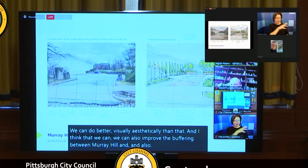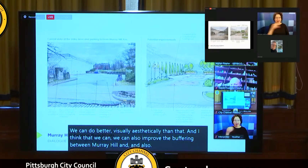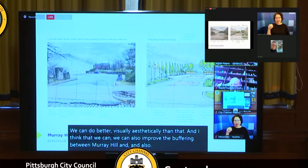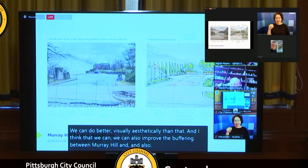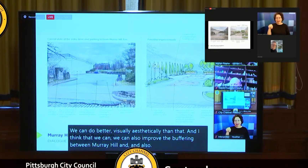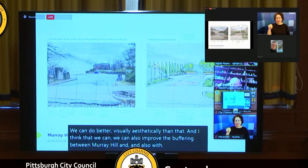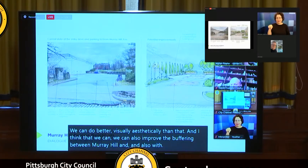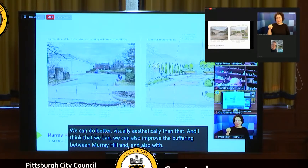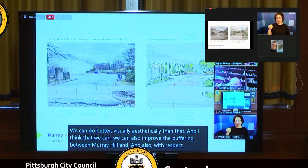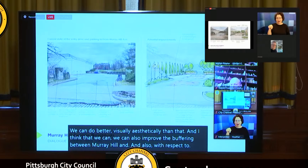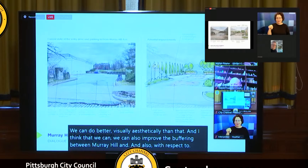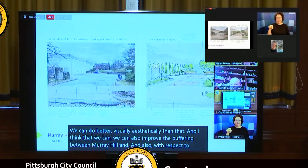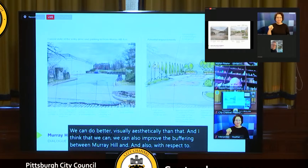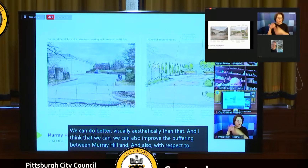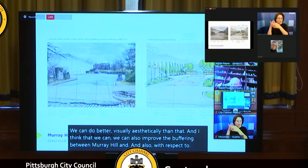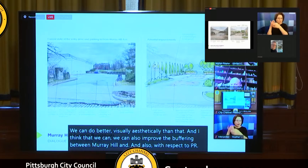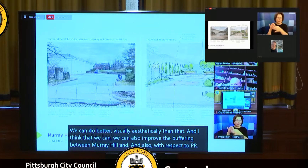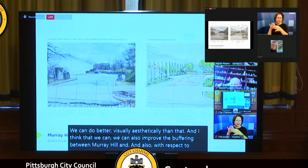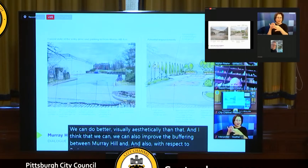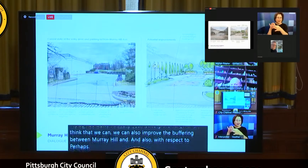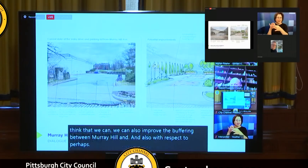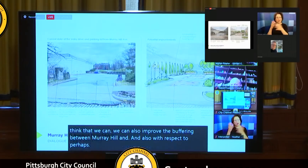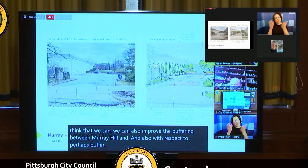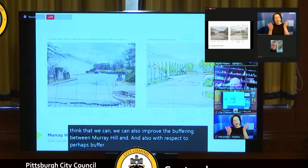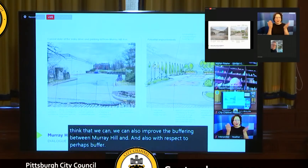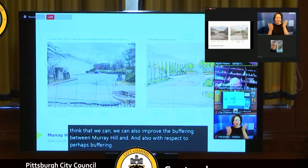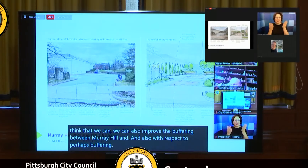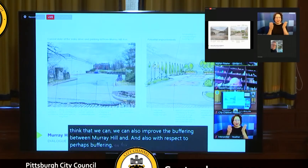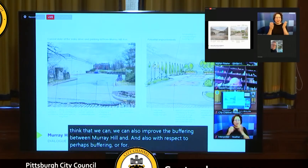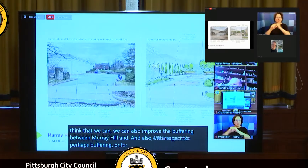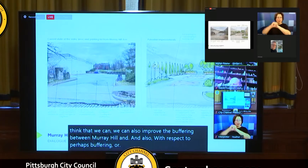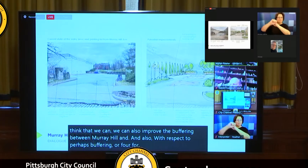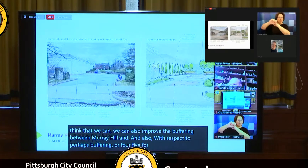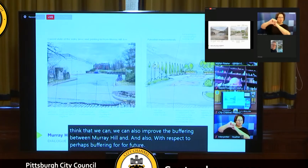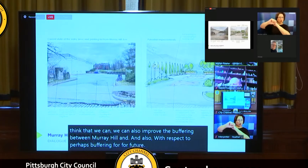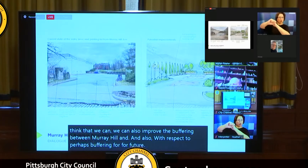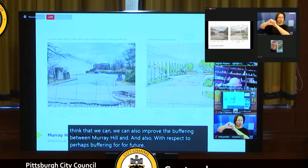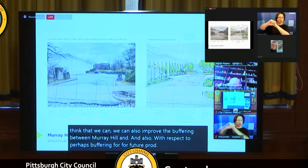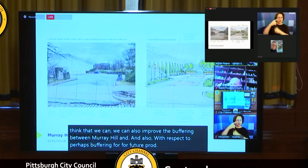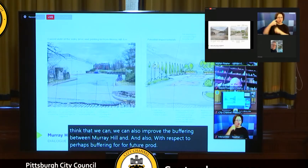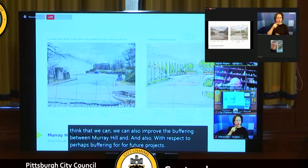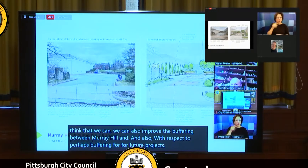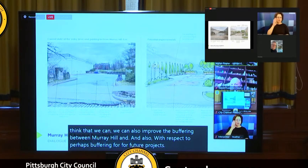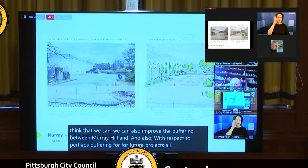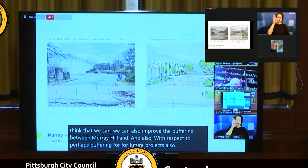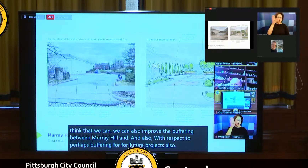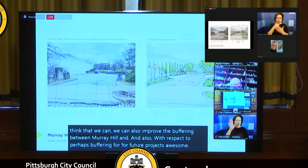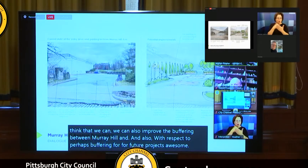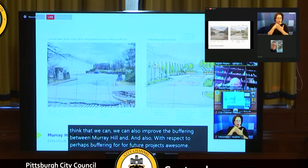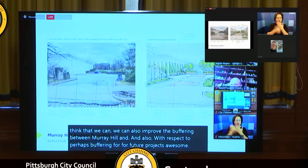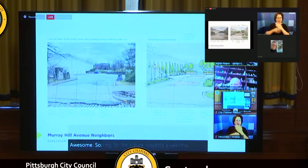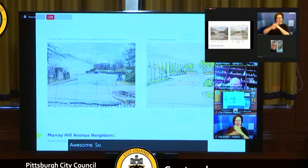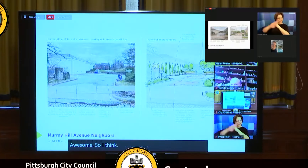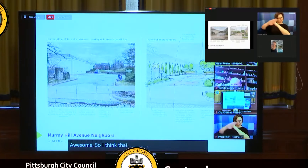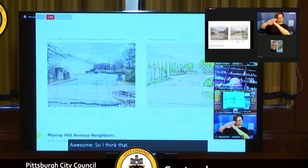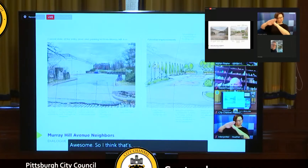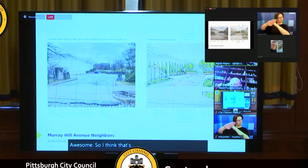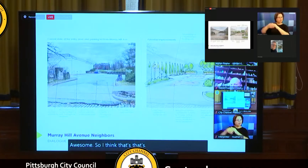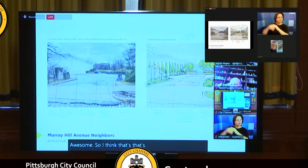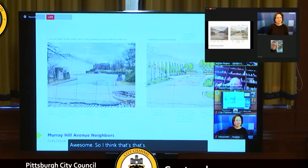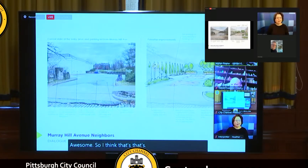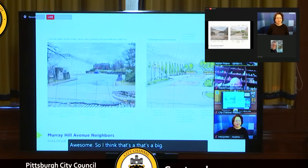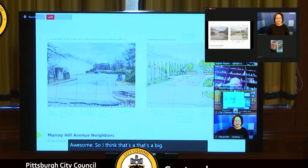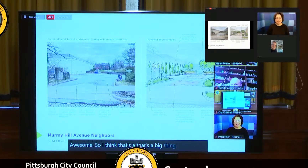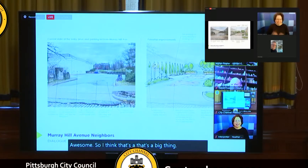with respect to perhaps buffering for future projects also. So I think that's a